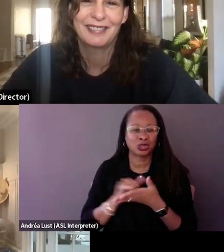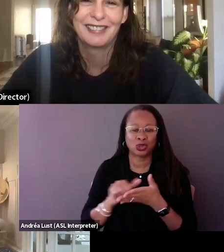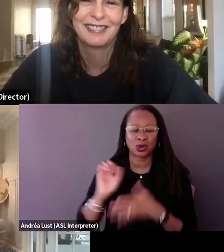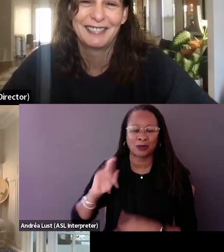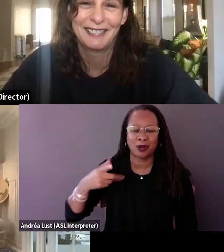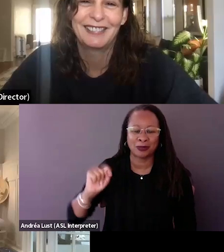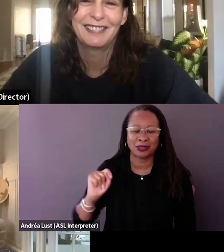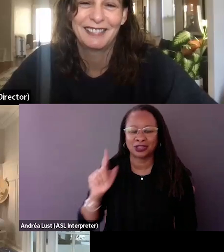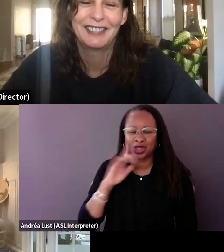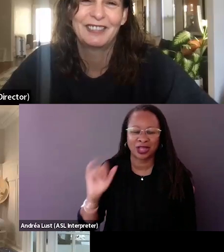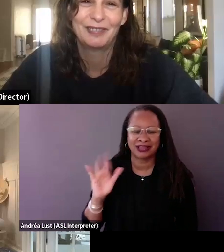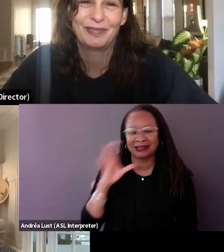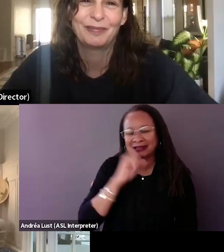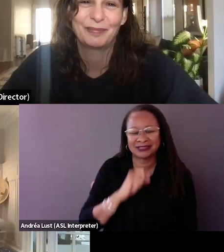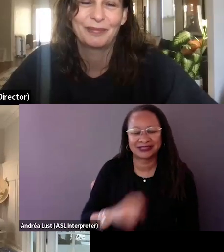guess.